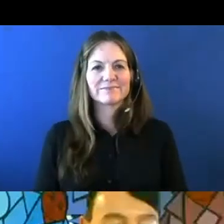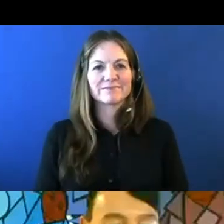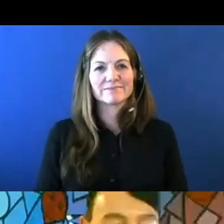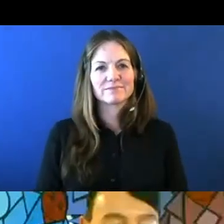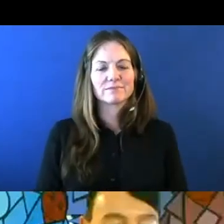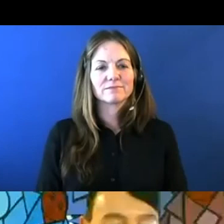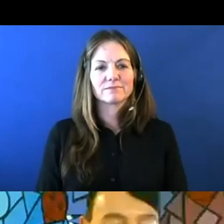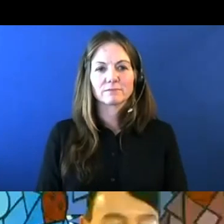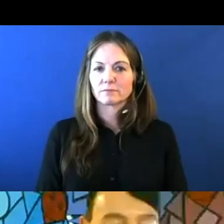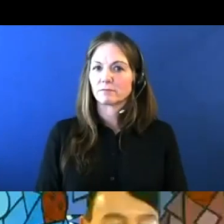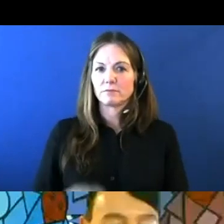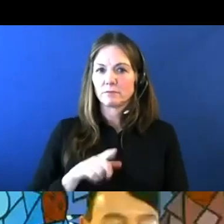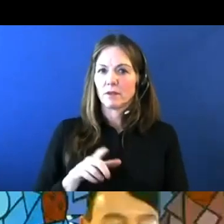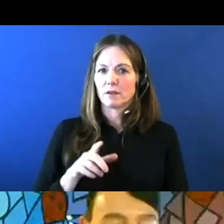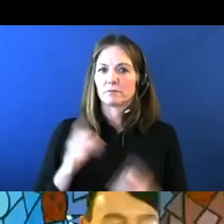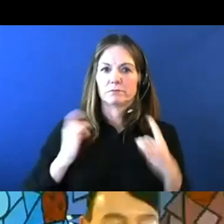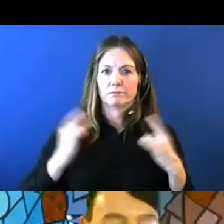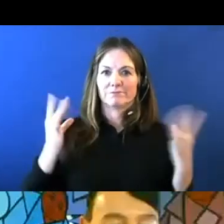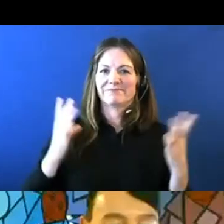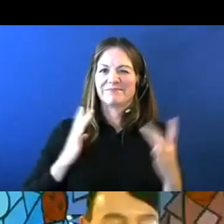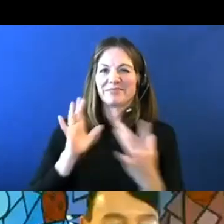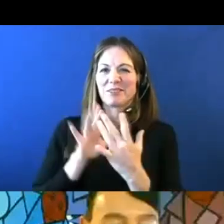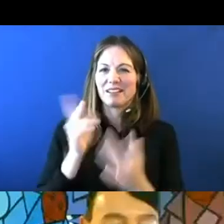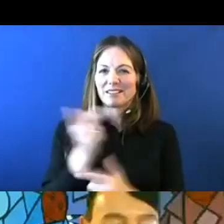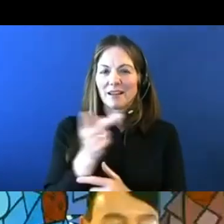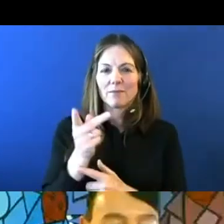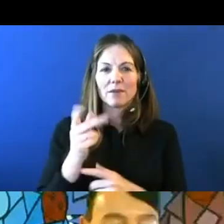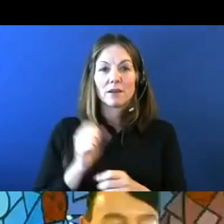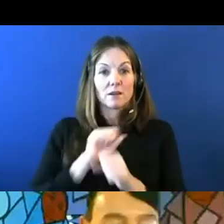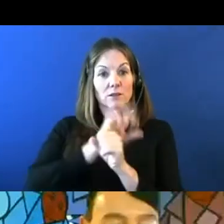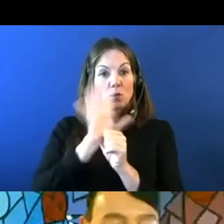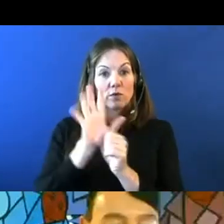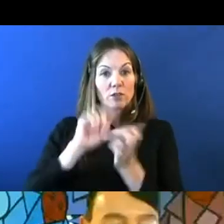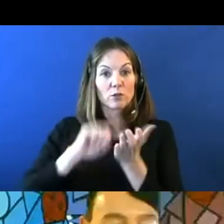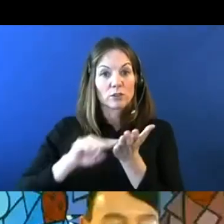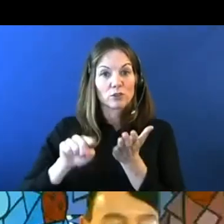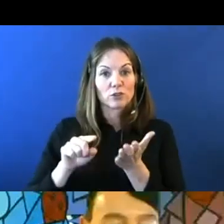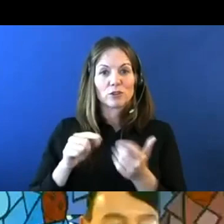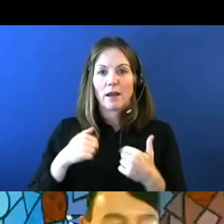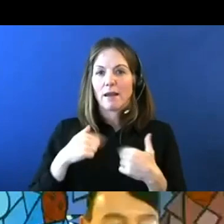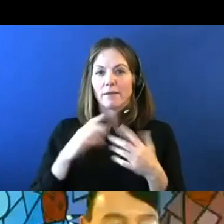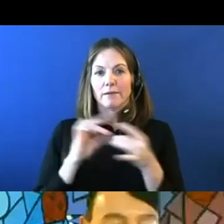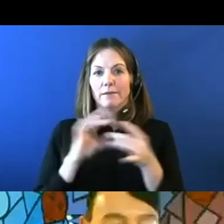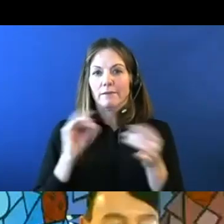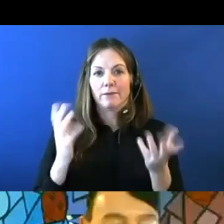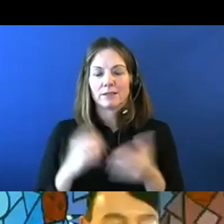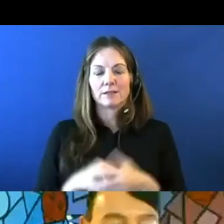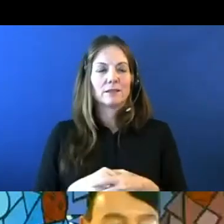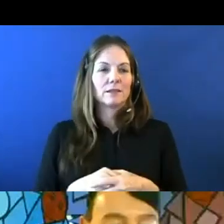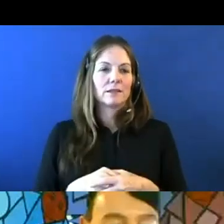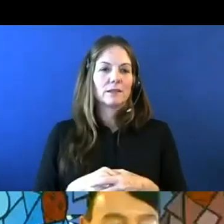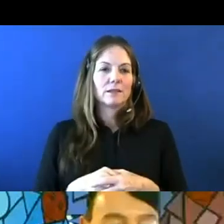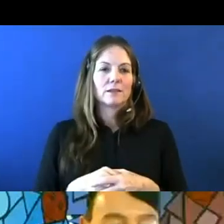Yeah, contact them, because you know what I keep saying about that COVID research is when I describe it